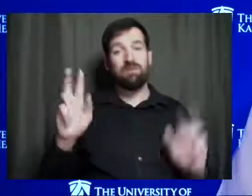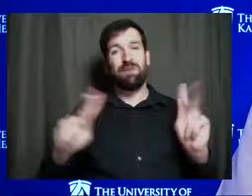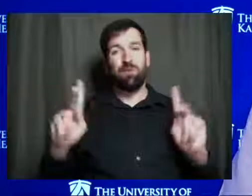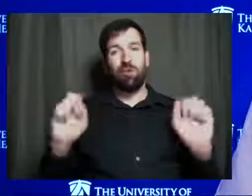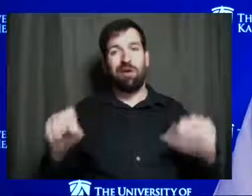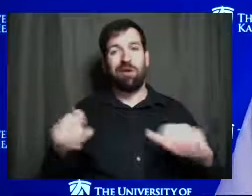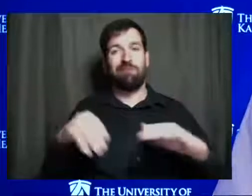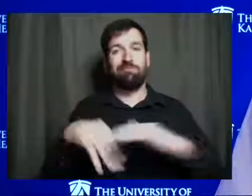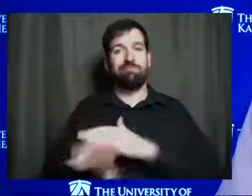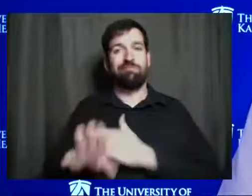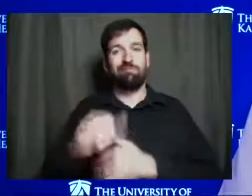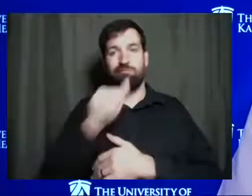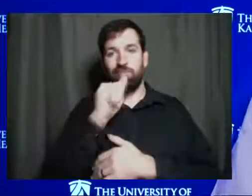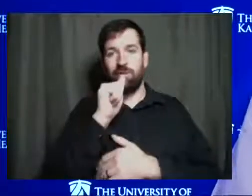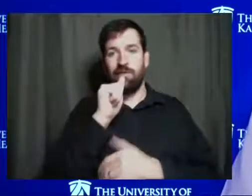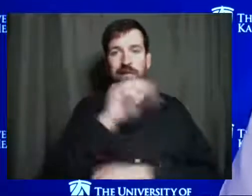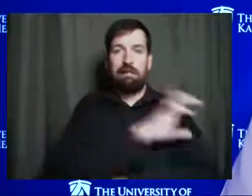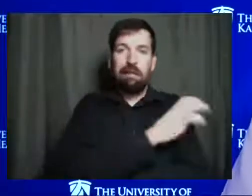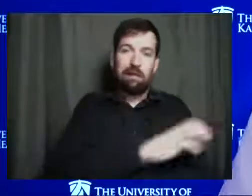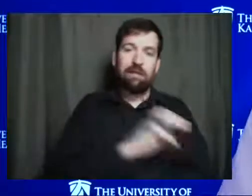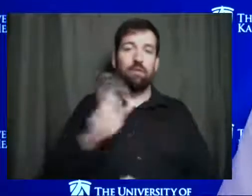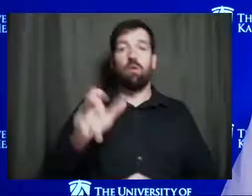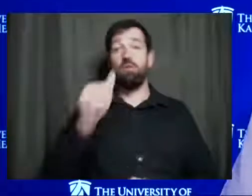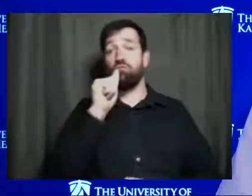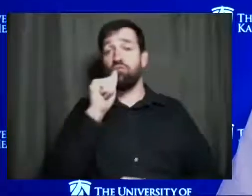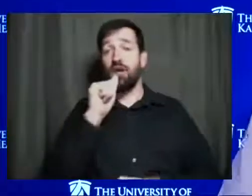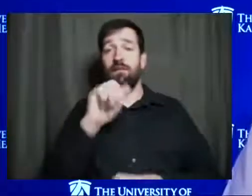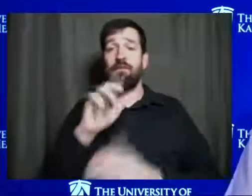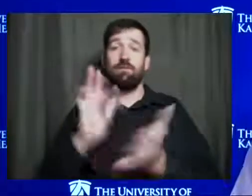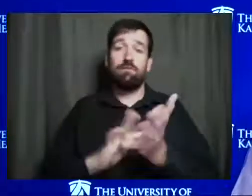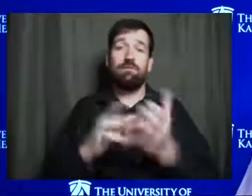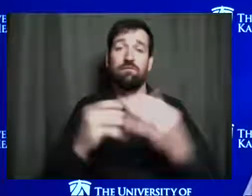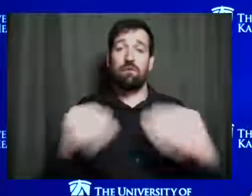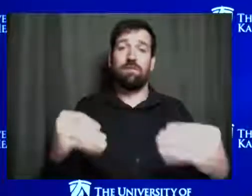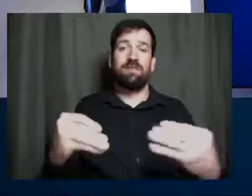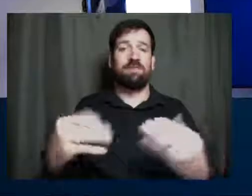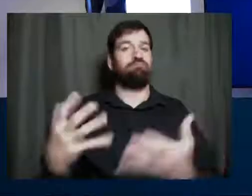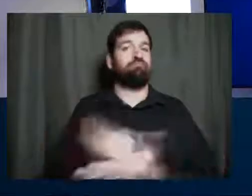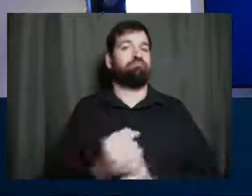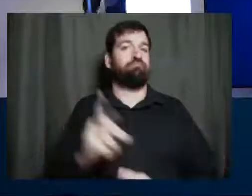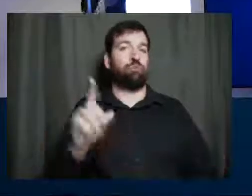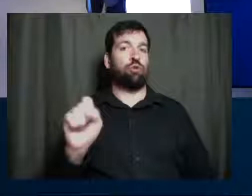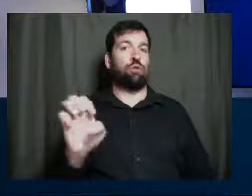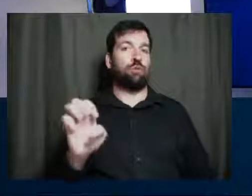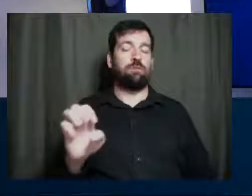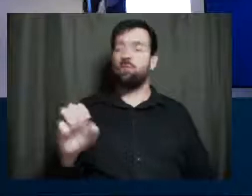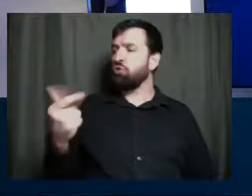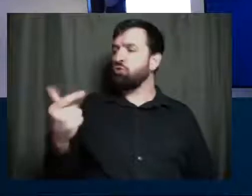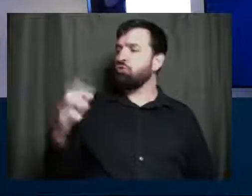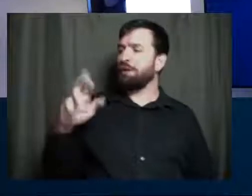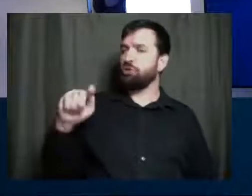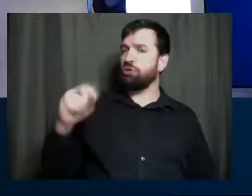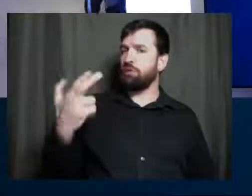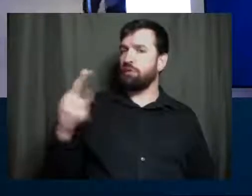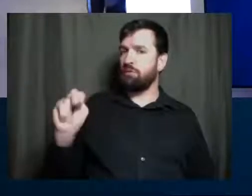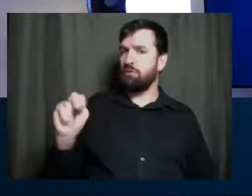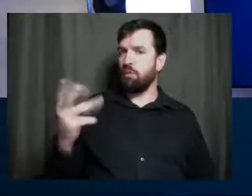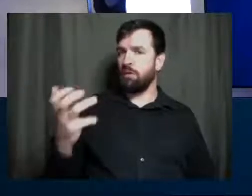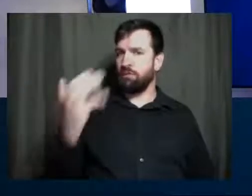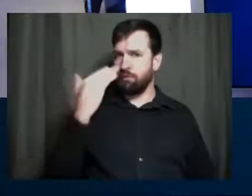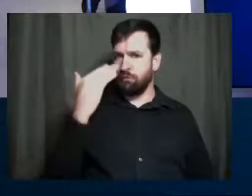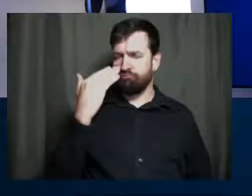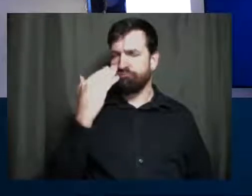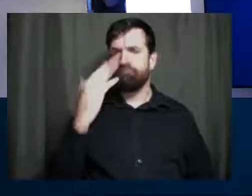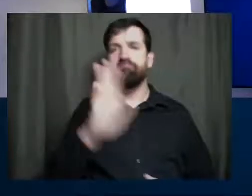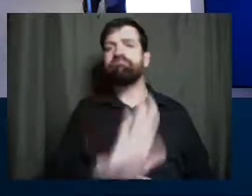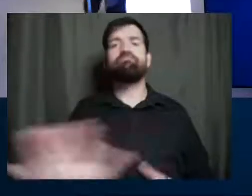clinics and or private pharmacies and really get dosed as they want to. Gretchen wants to know, could the doctors please weigh in on this? How long